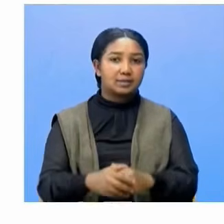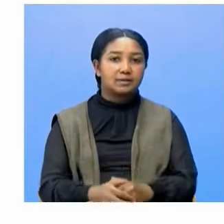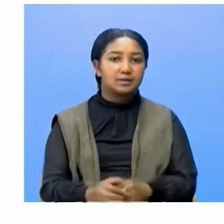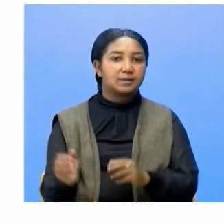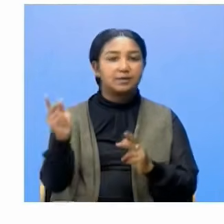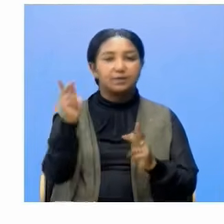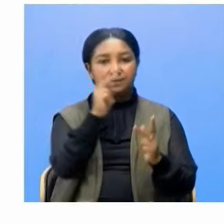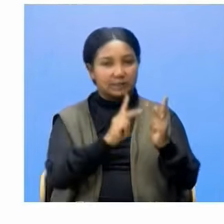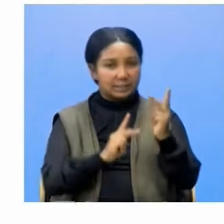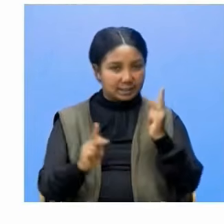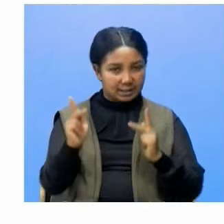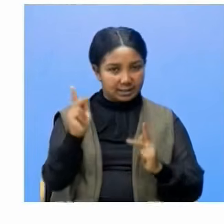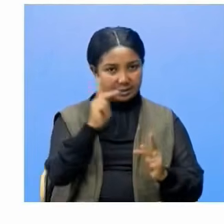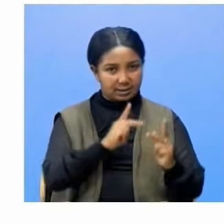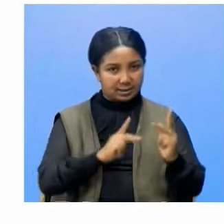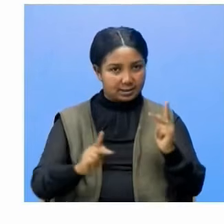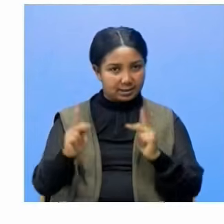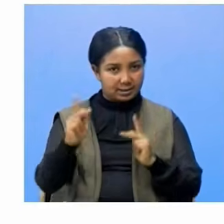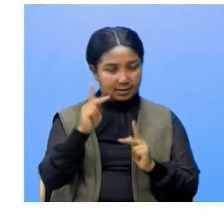visit